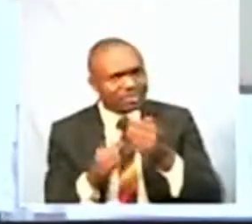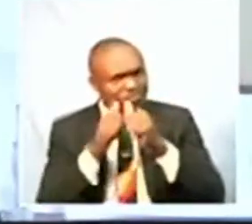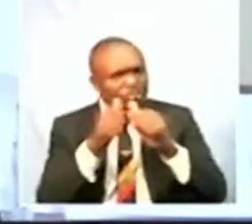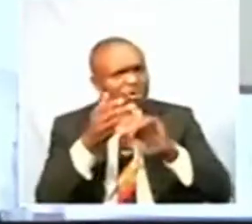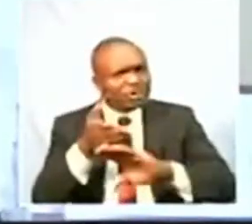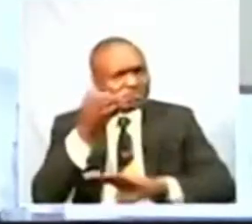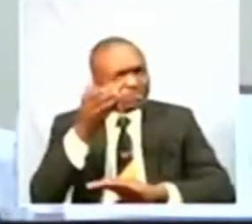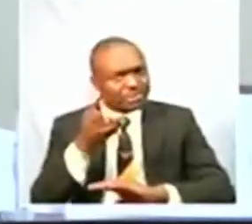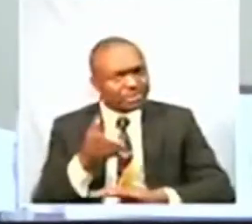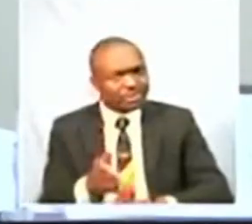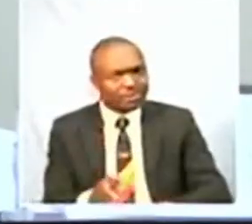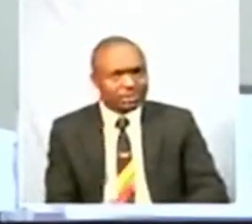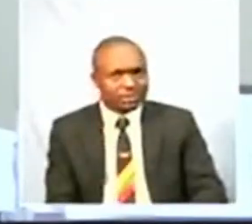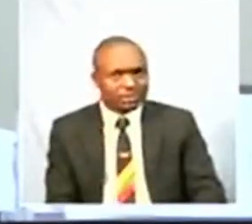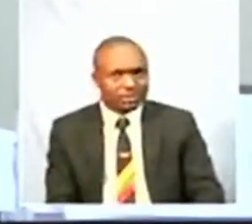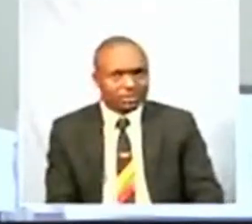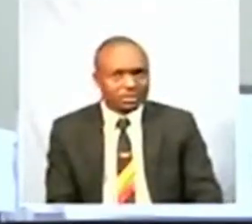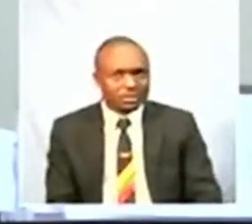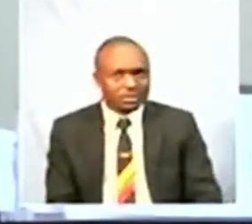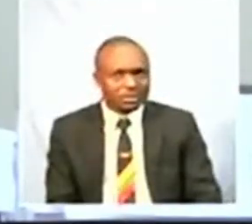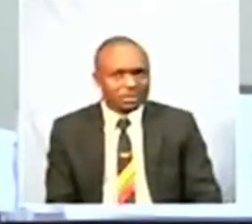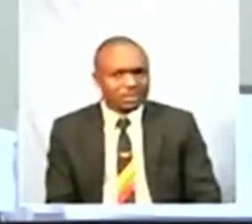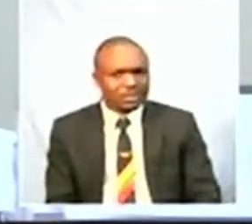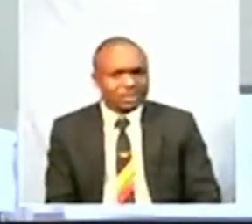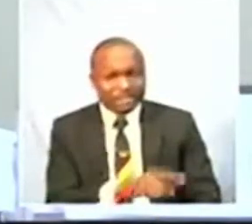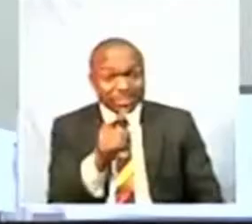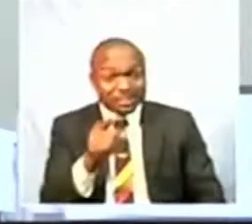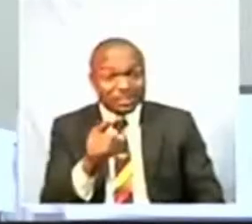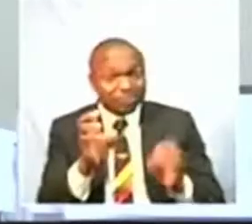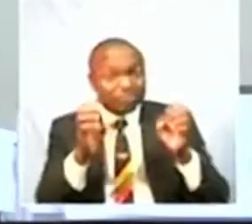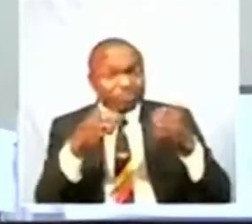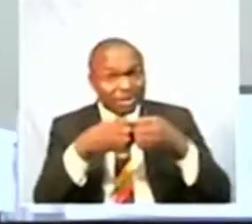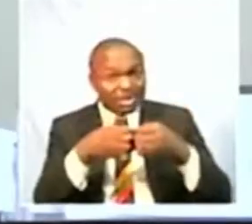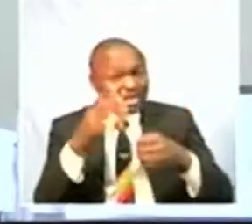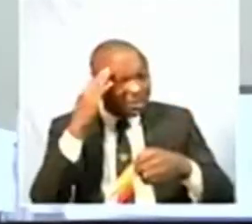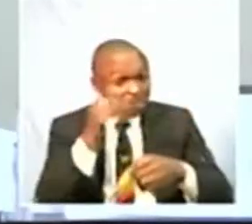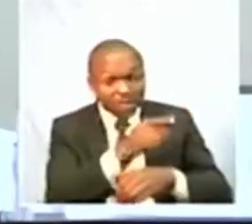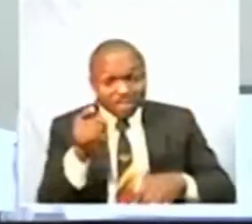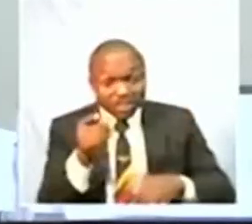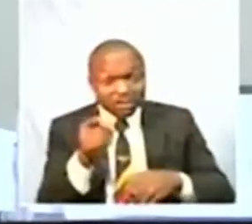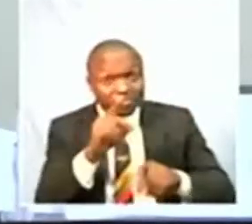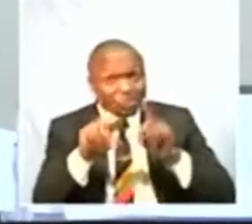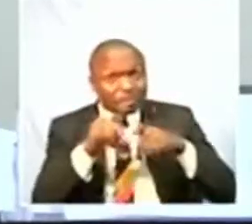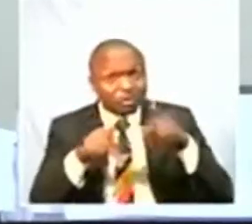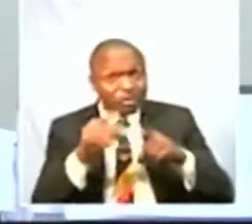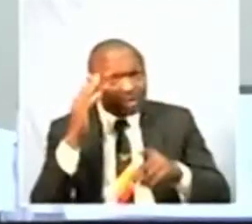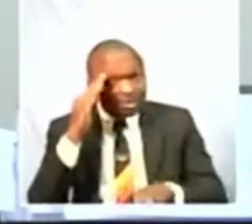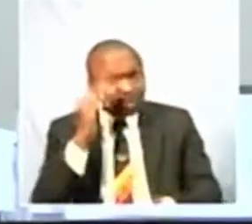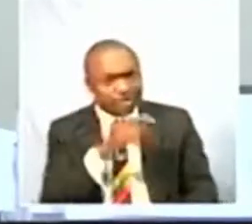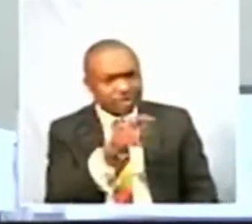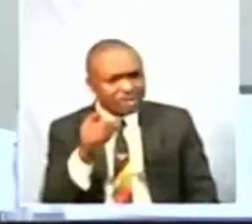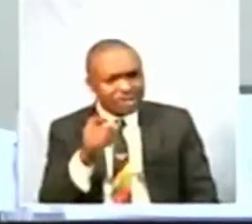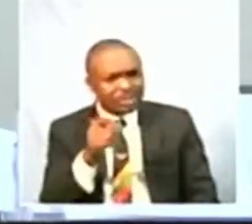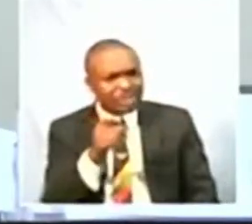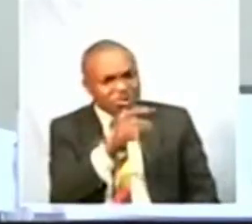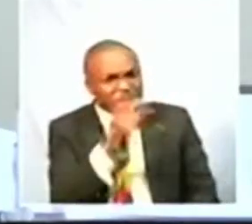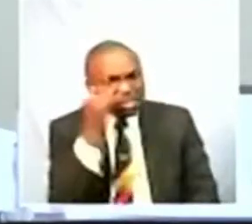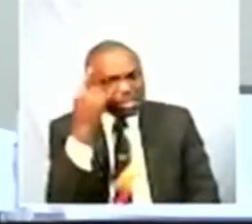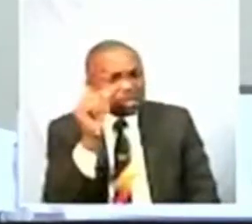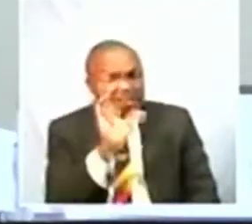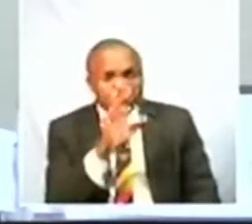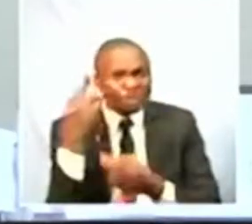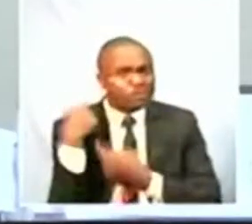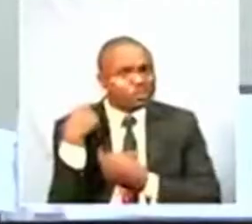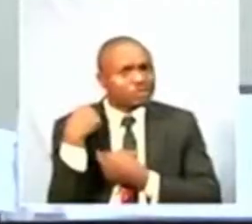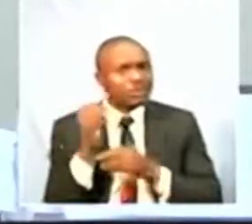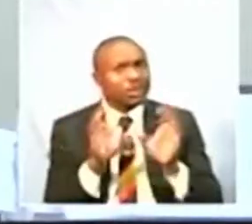up. Do they know these villages? Where these people come from? Do we understand our role as a